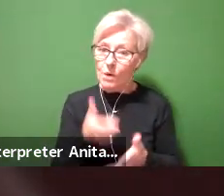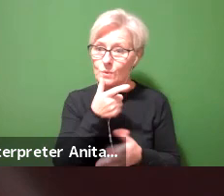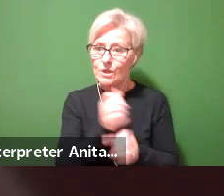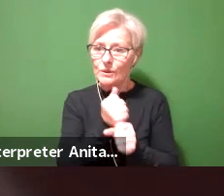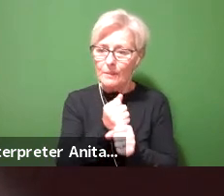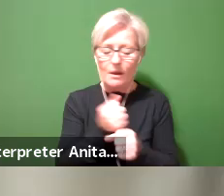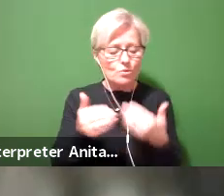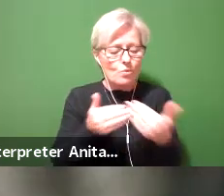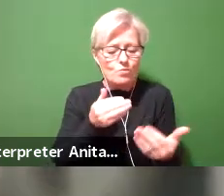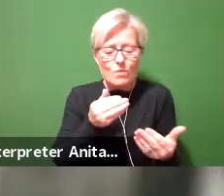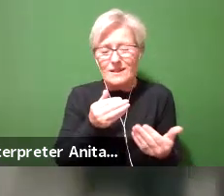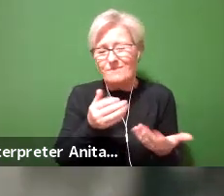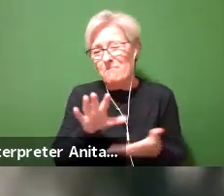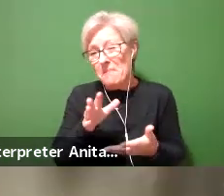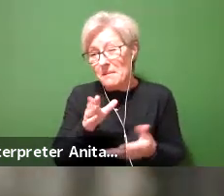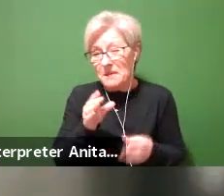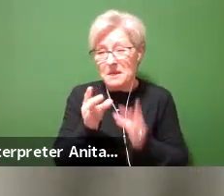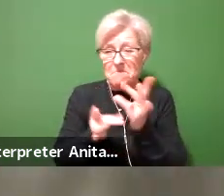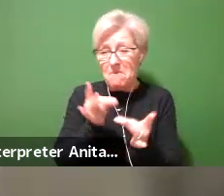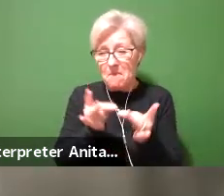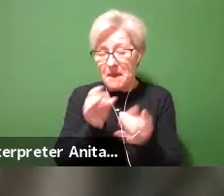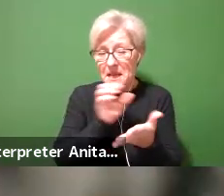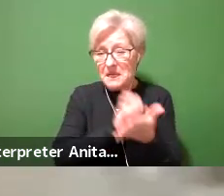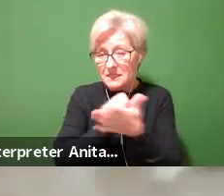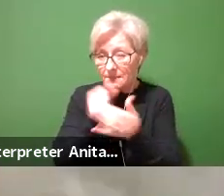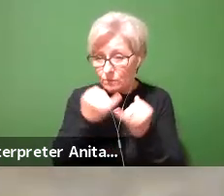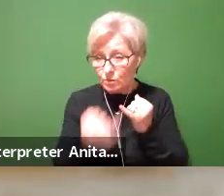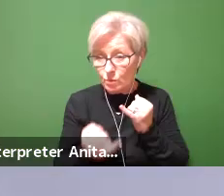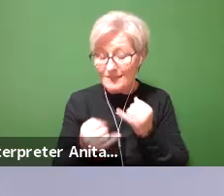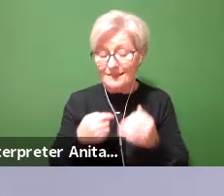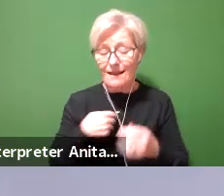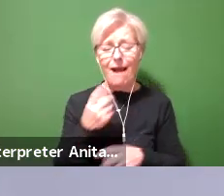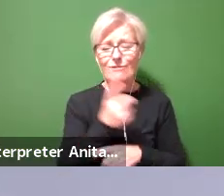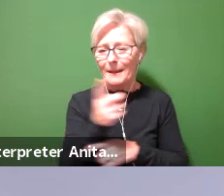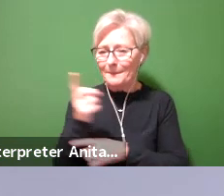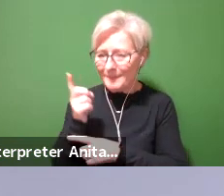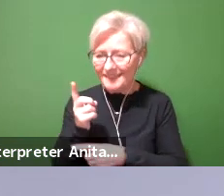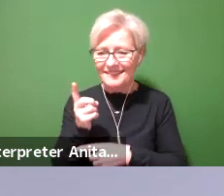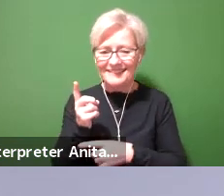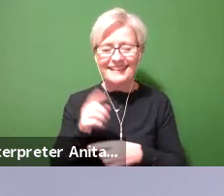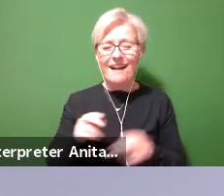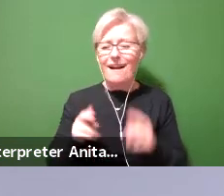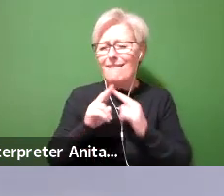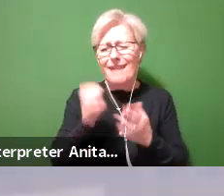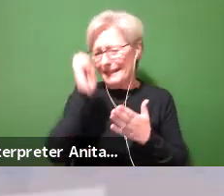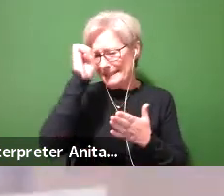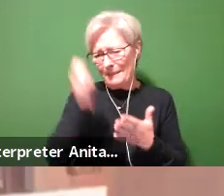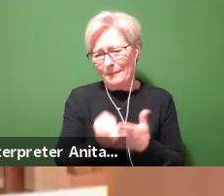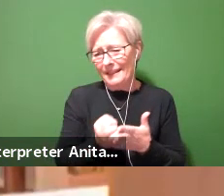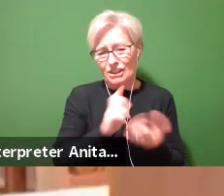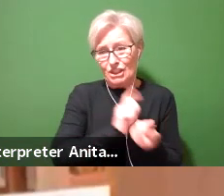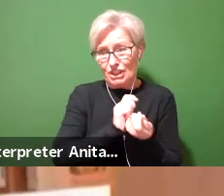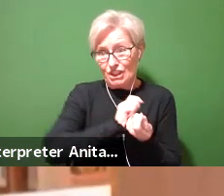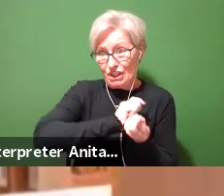make your symptoms worse. I've made lots of recommendations here, and I don't expect anyone to change everything all at once. I